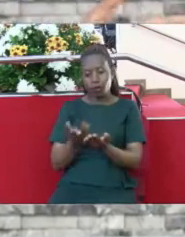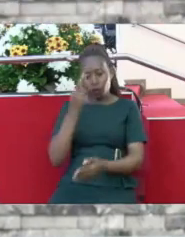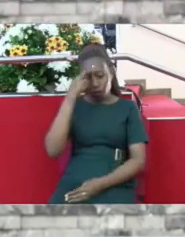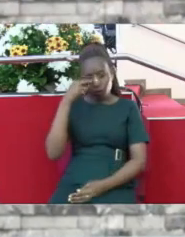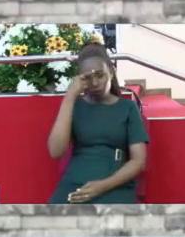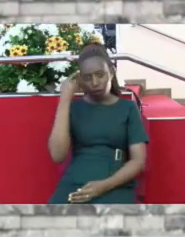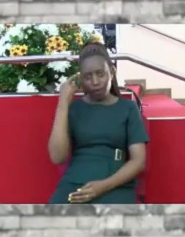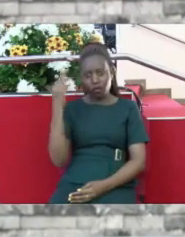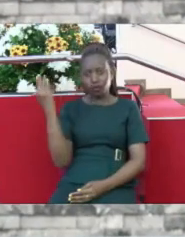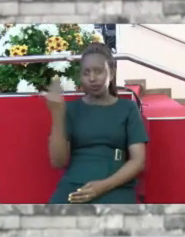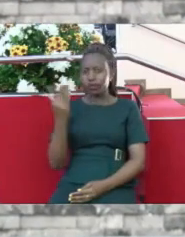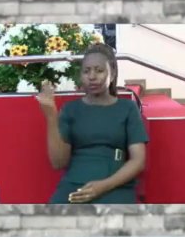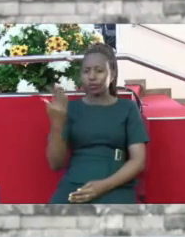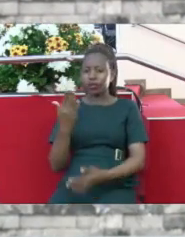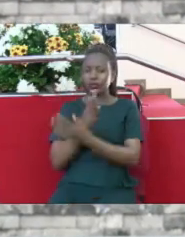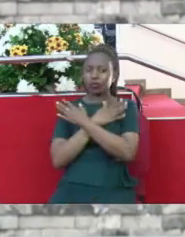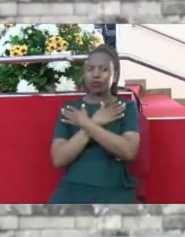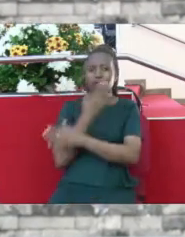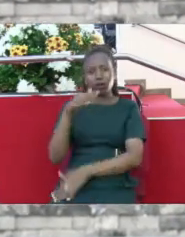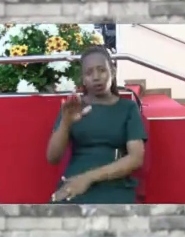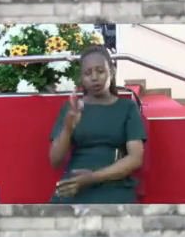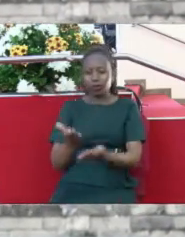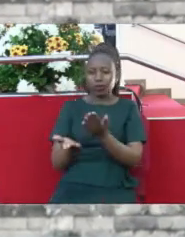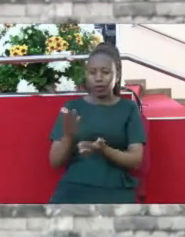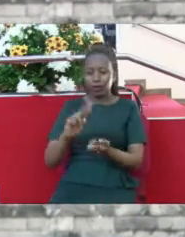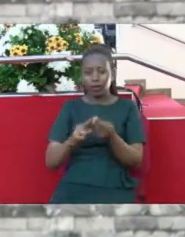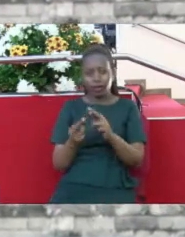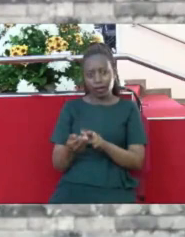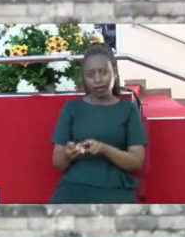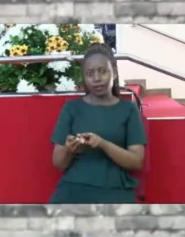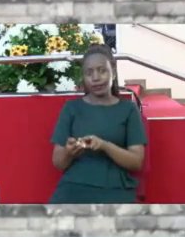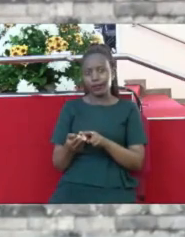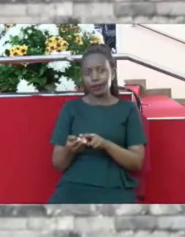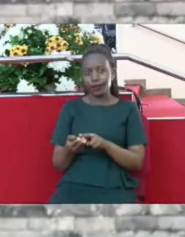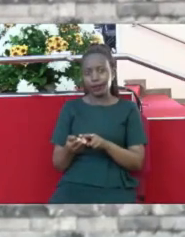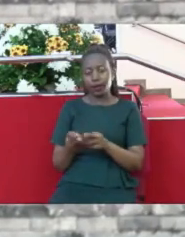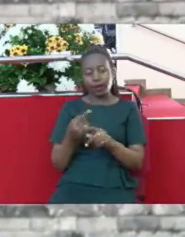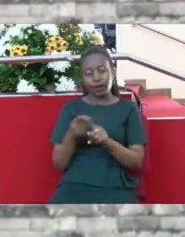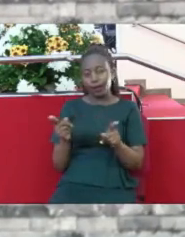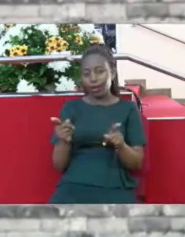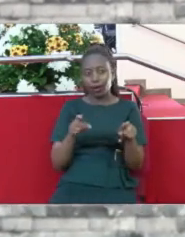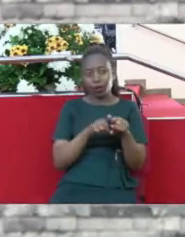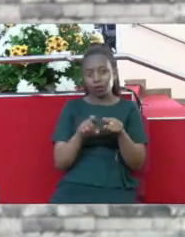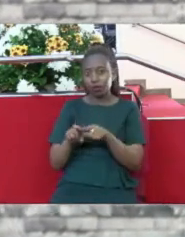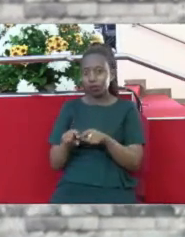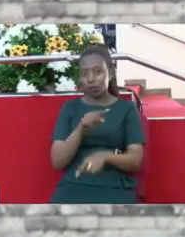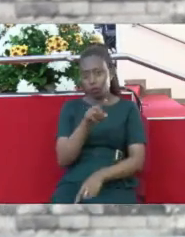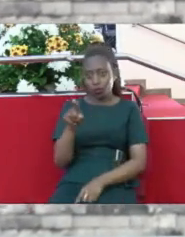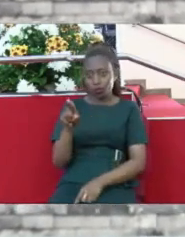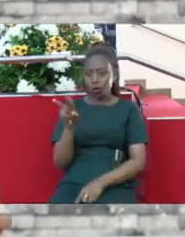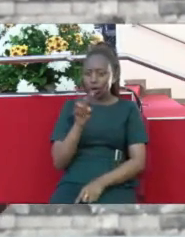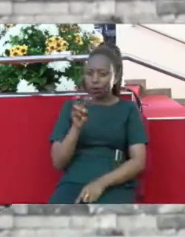and whoever else. Unaweza tumia kitabu cha Warumi kushuhudia watu wenu, jamaa zako na marafiki. But also that you are witnessing